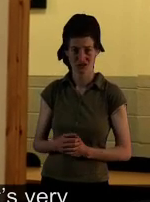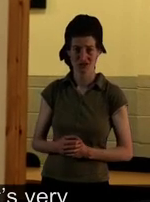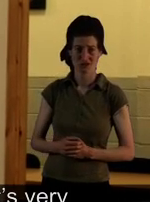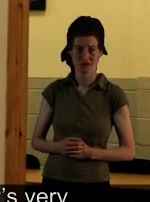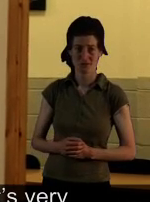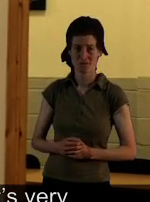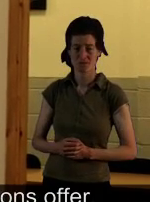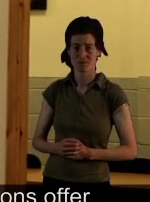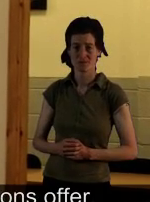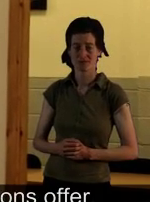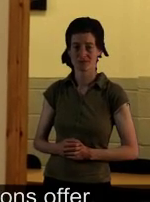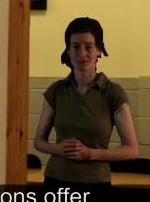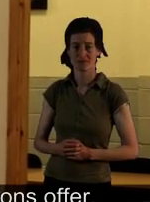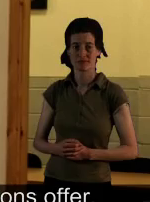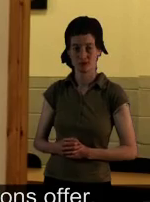good because